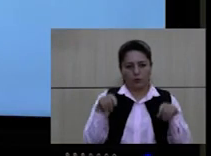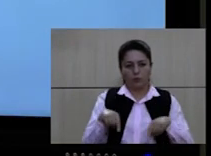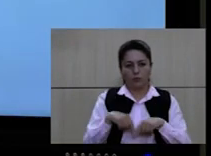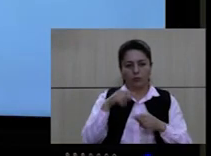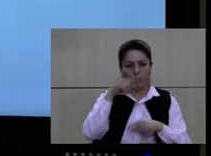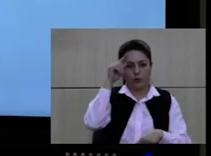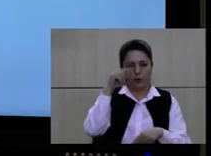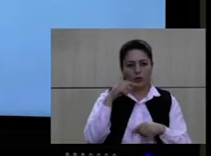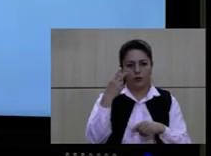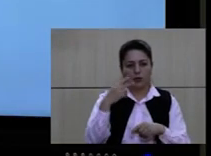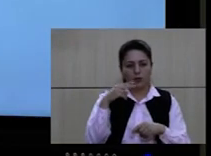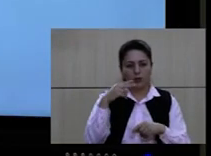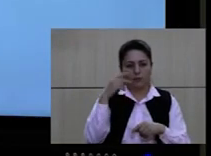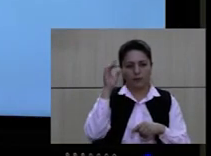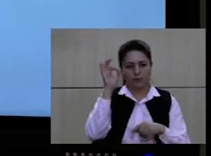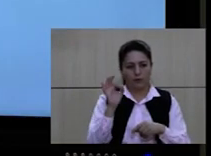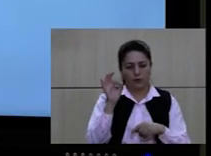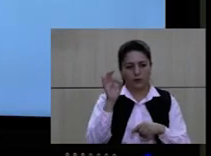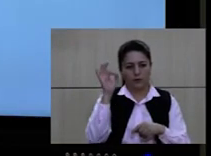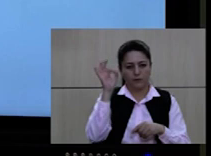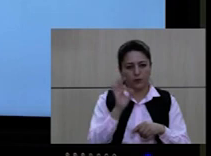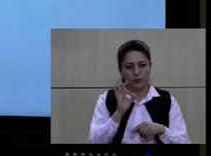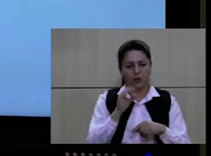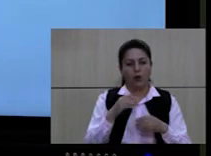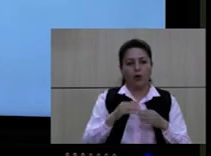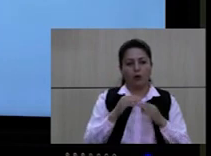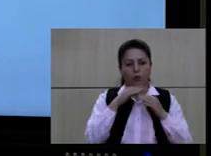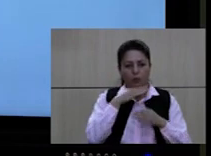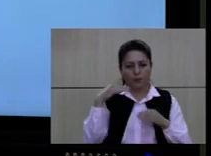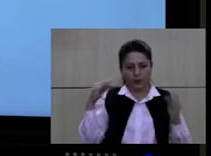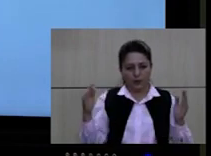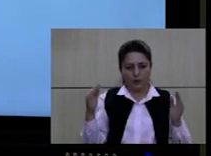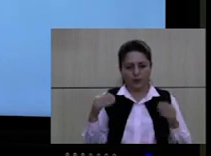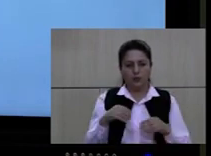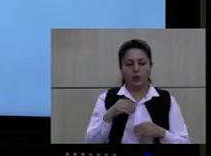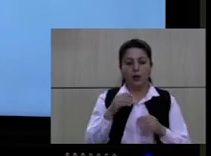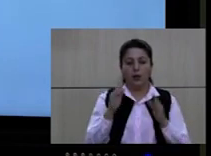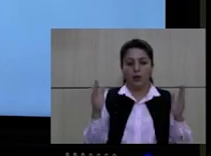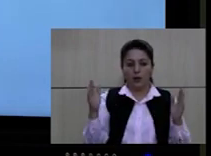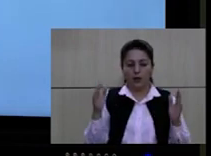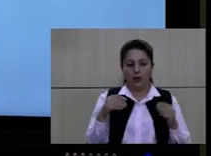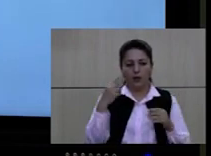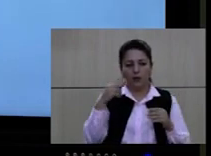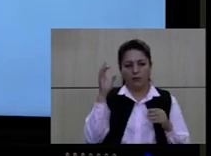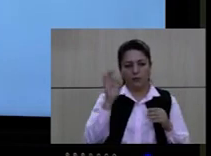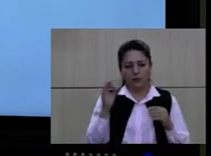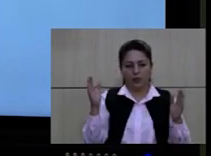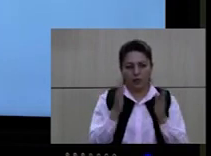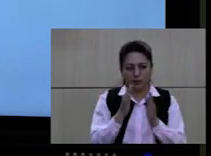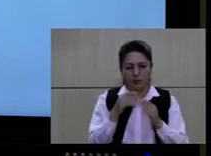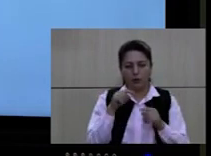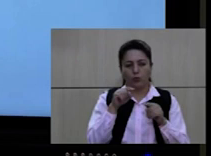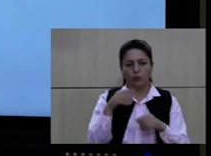bo'yi 20% ga orttirilsa va eni 20% ga kamaytirilsa, uning yuzi